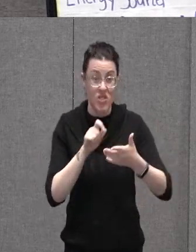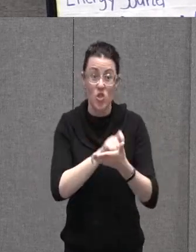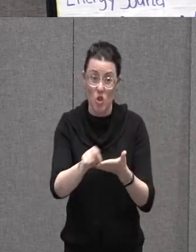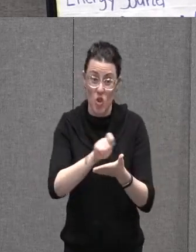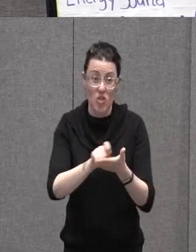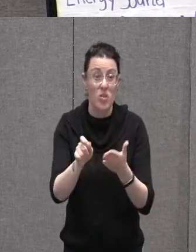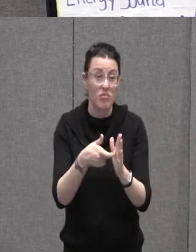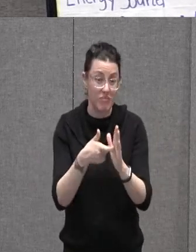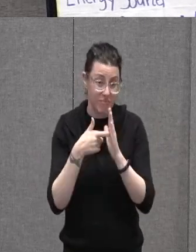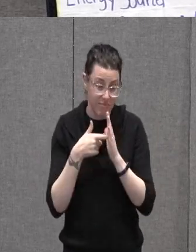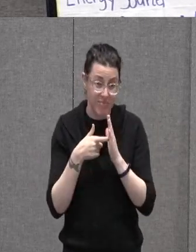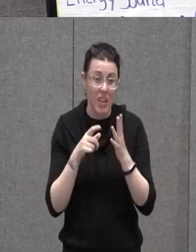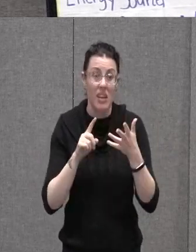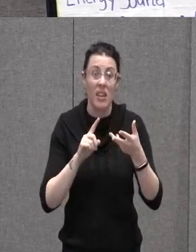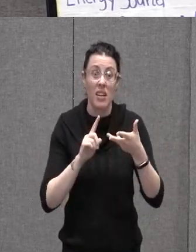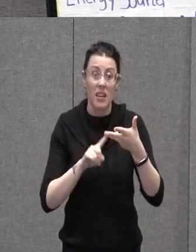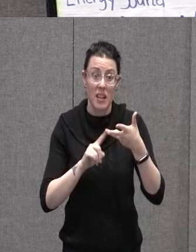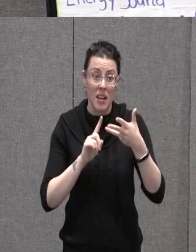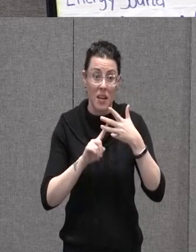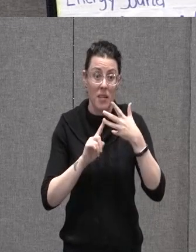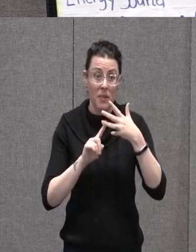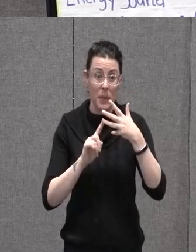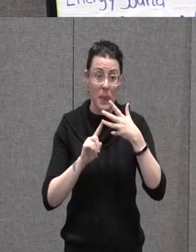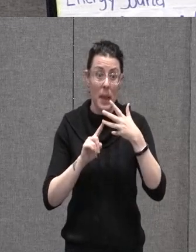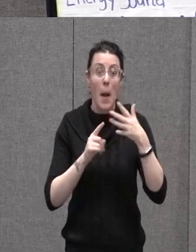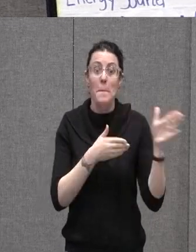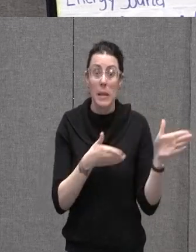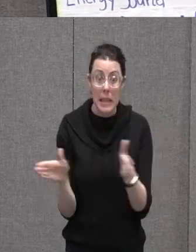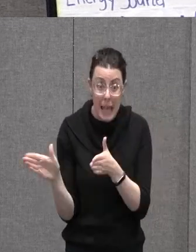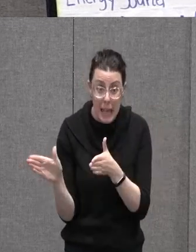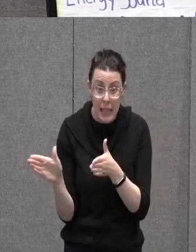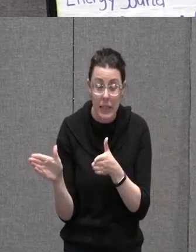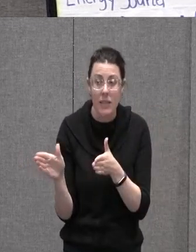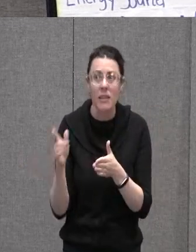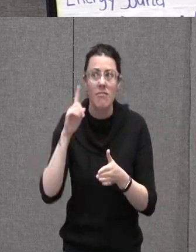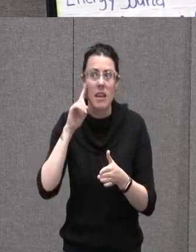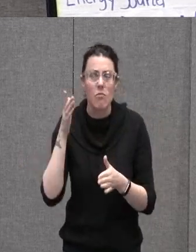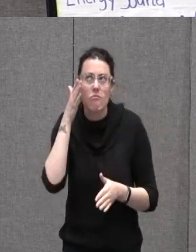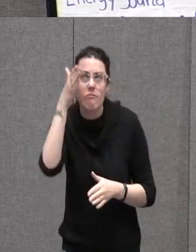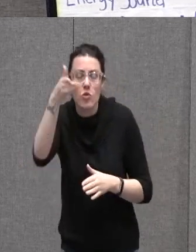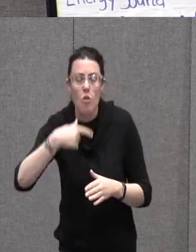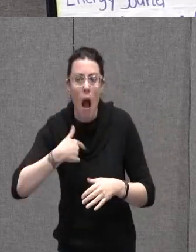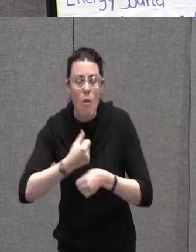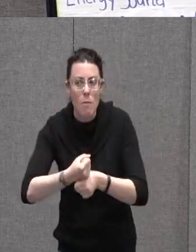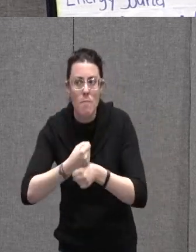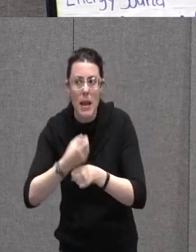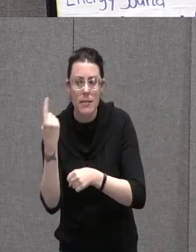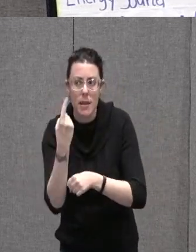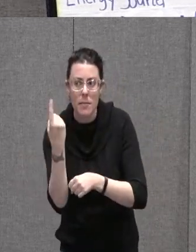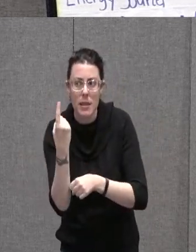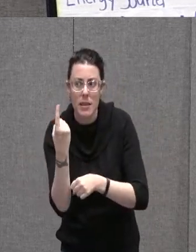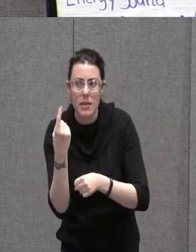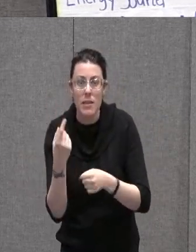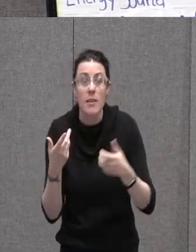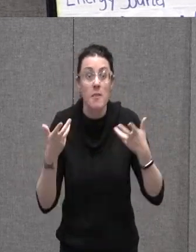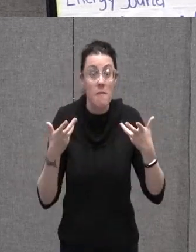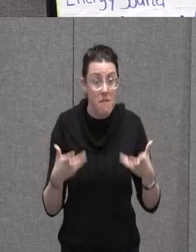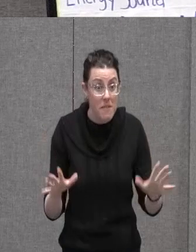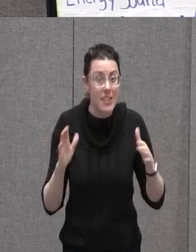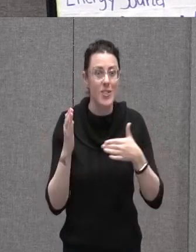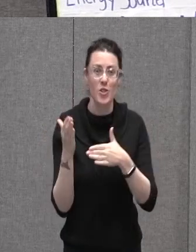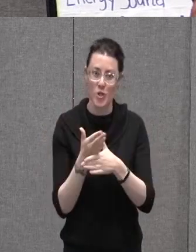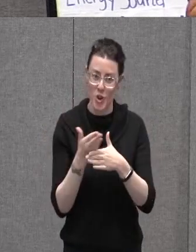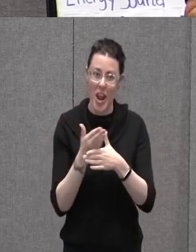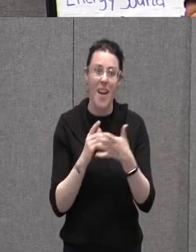planning. And then you're going to think about, okay, in the future, I'm going to create something like with your prototype. And then when you're done, you're going to share it. You could take